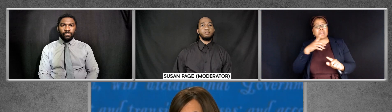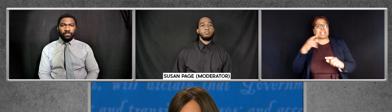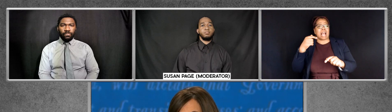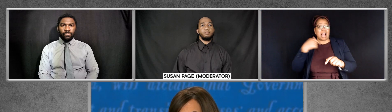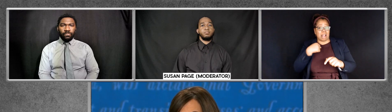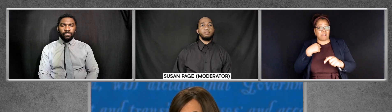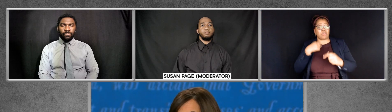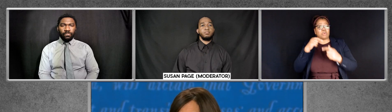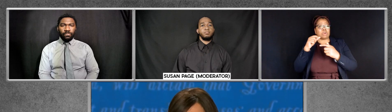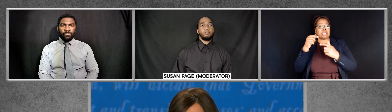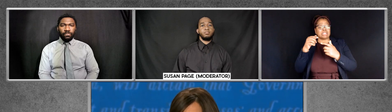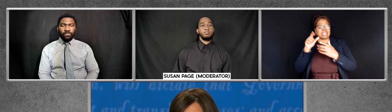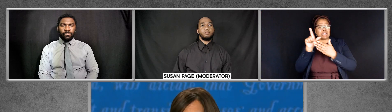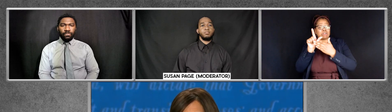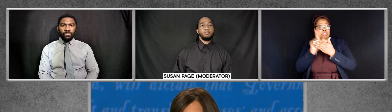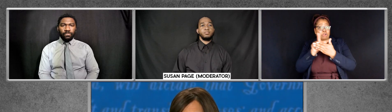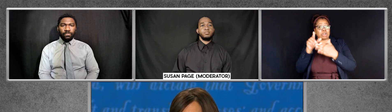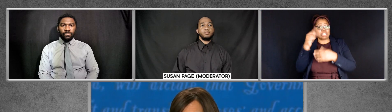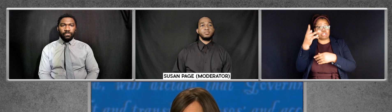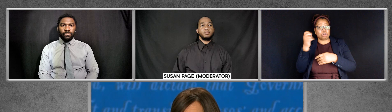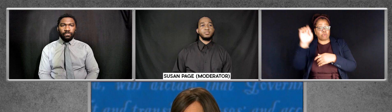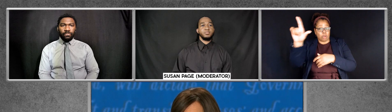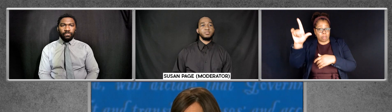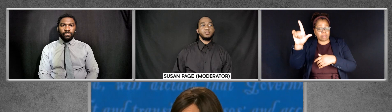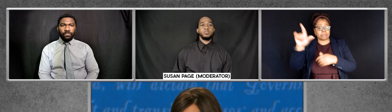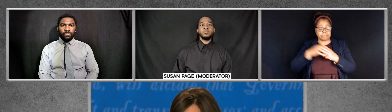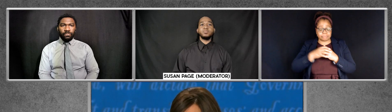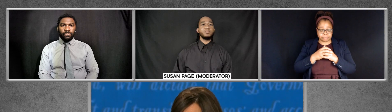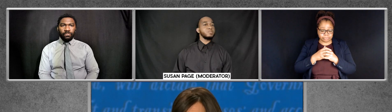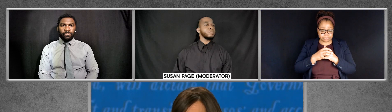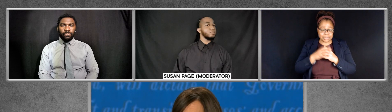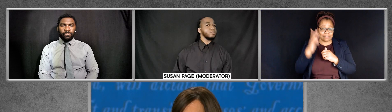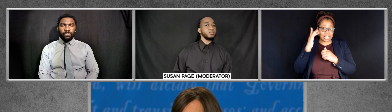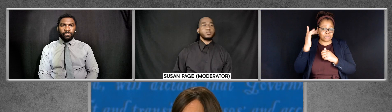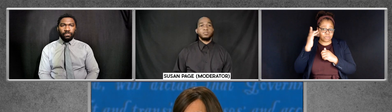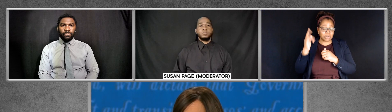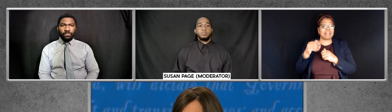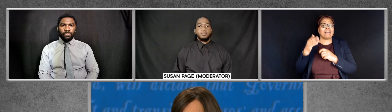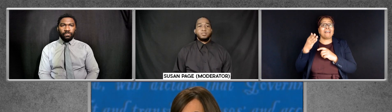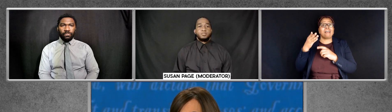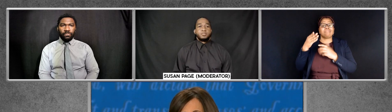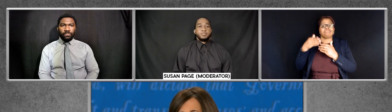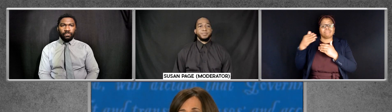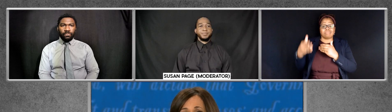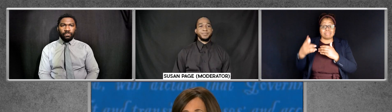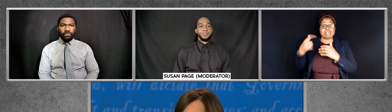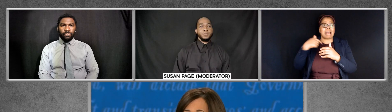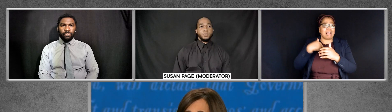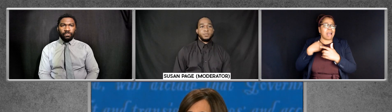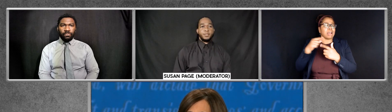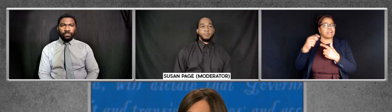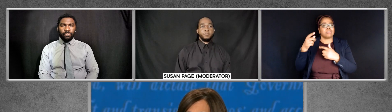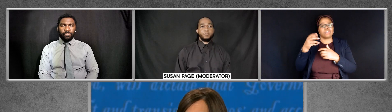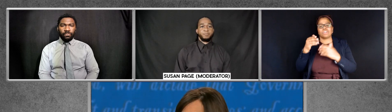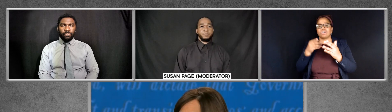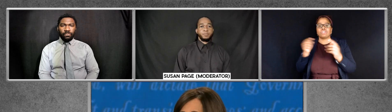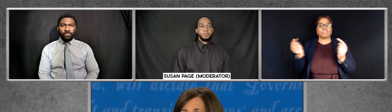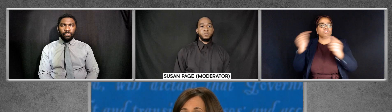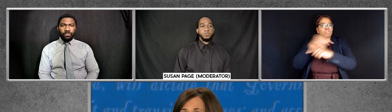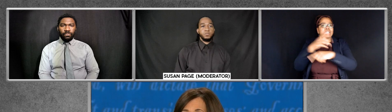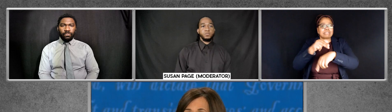in the United States, second only to the United States Department of Justice. And there I took on everything from transnational criminal